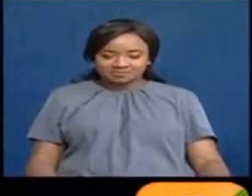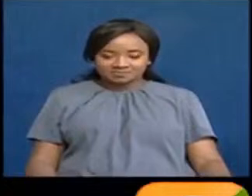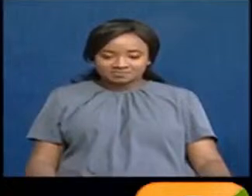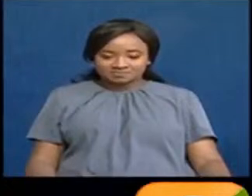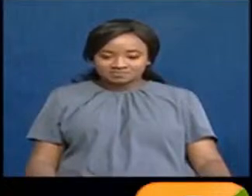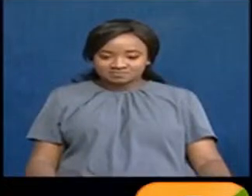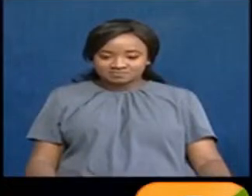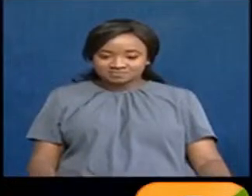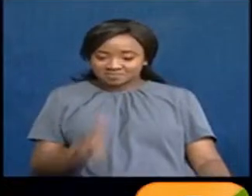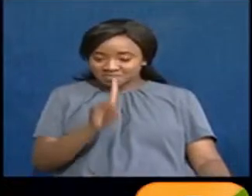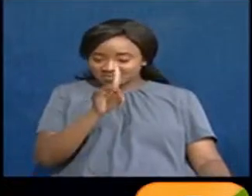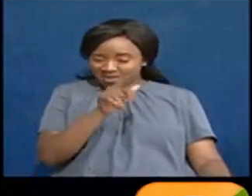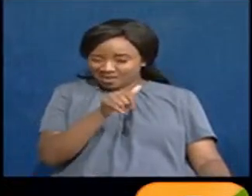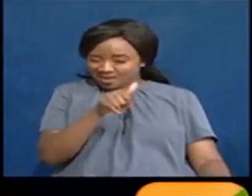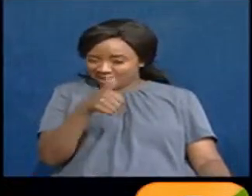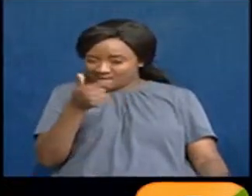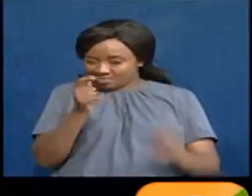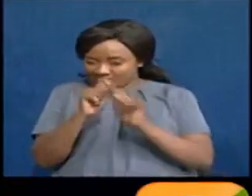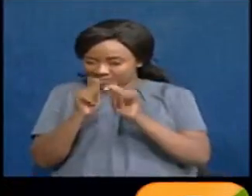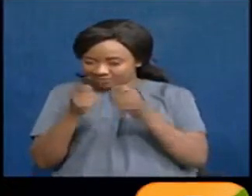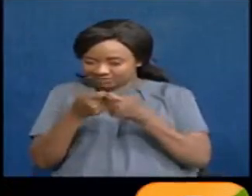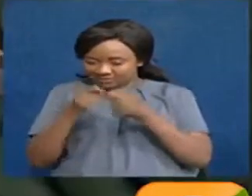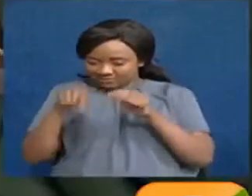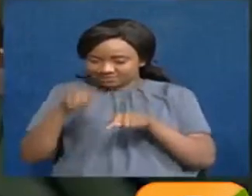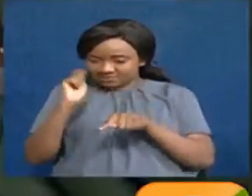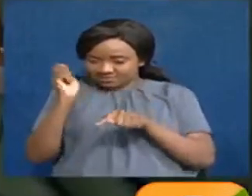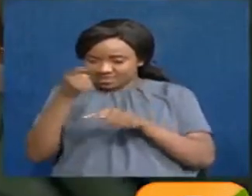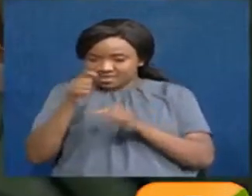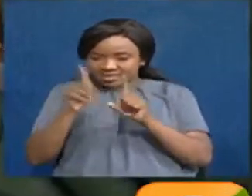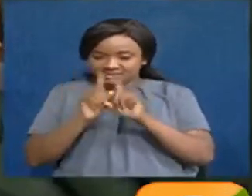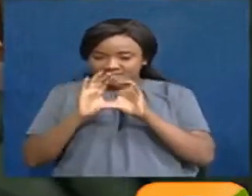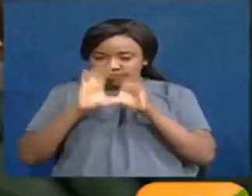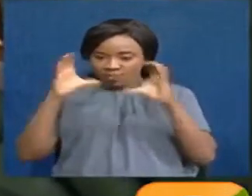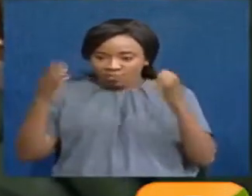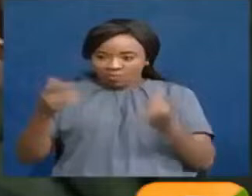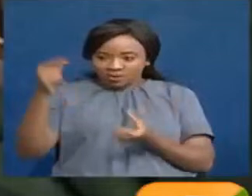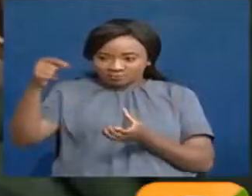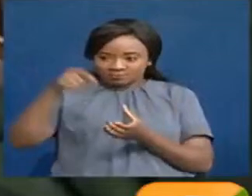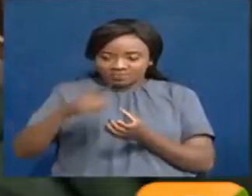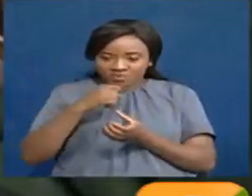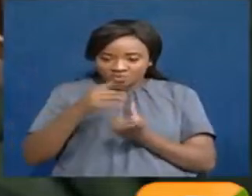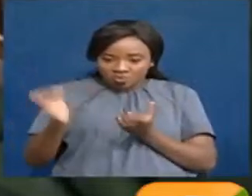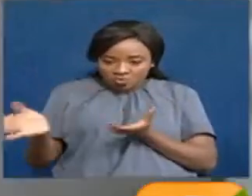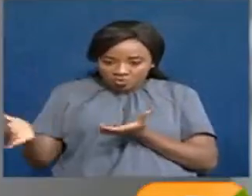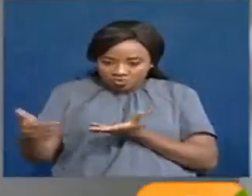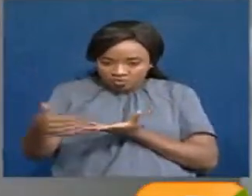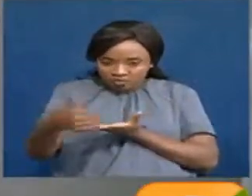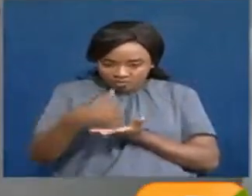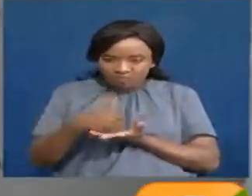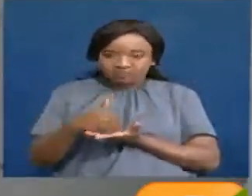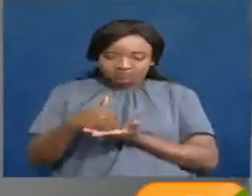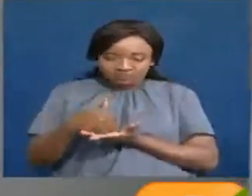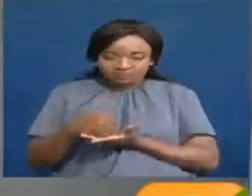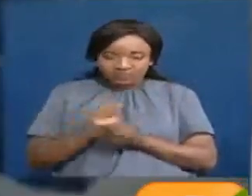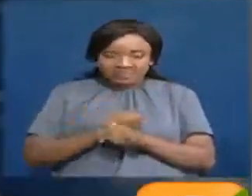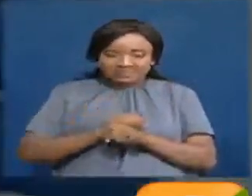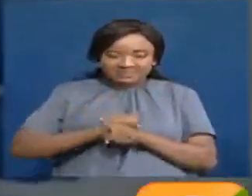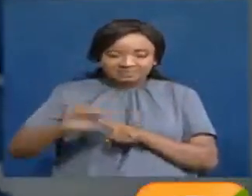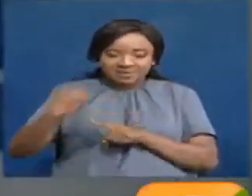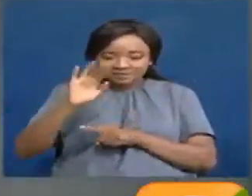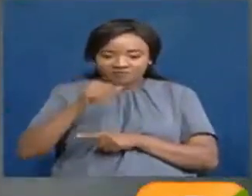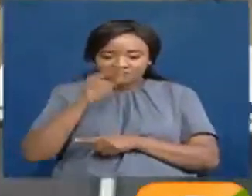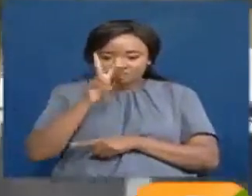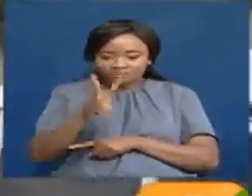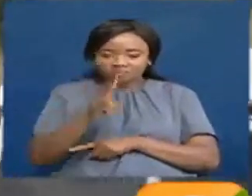But thanks to a team of experts from Kenya and around the world who collected and preserved sperm cells from the last two male northern white